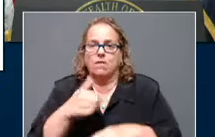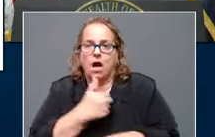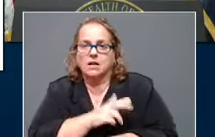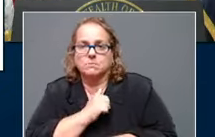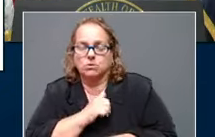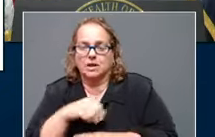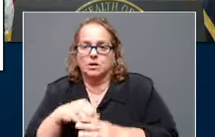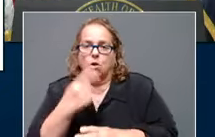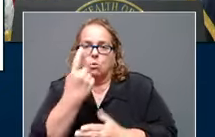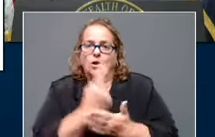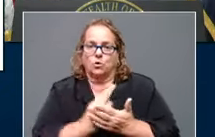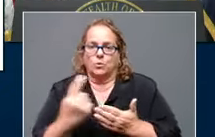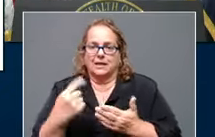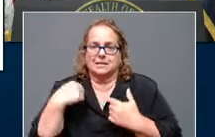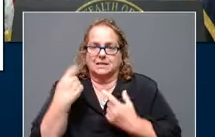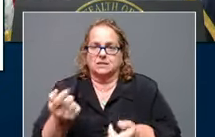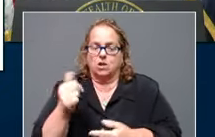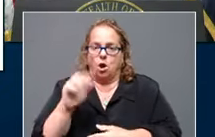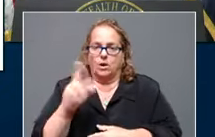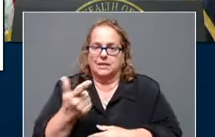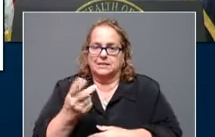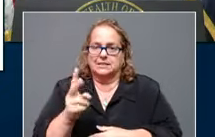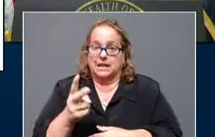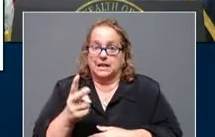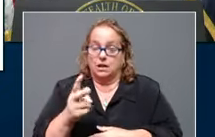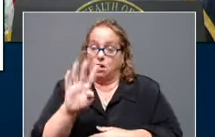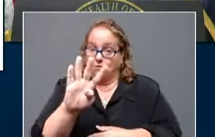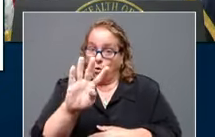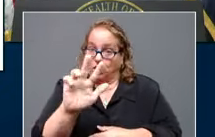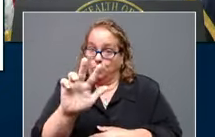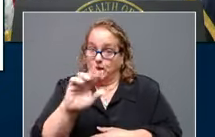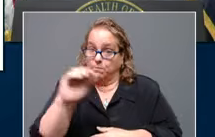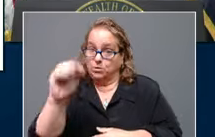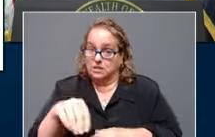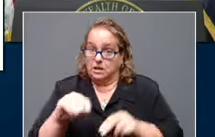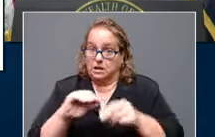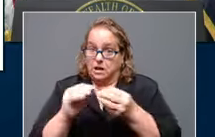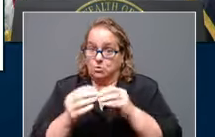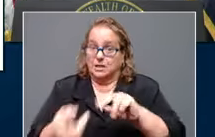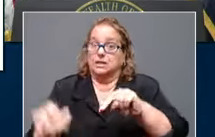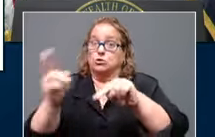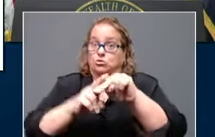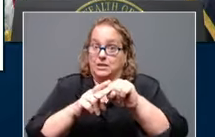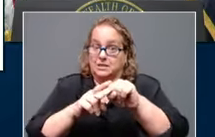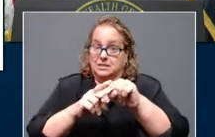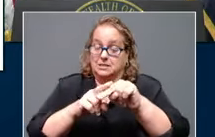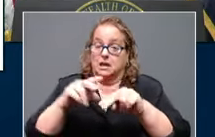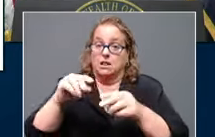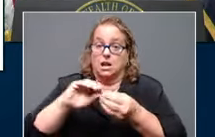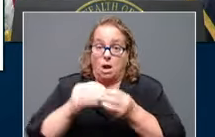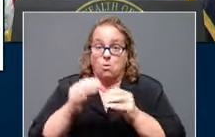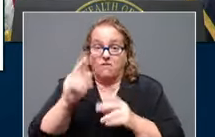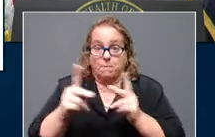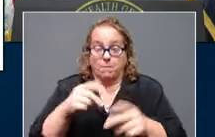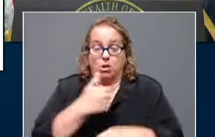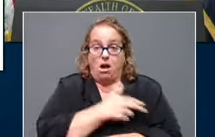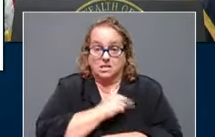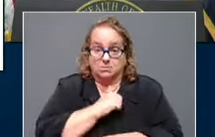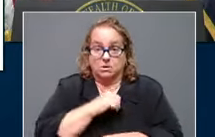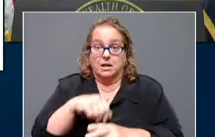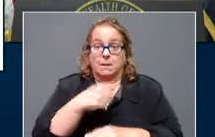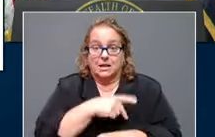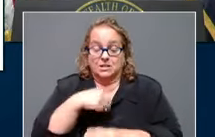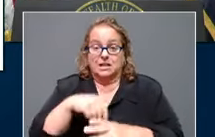32% increase in 1 week in the percent of people or number of hospitalized COVID patients in the intensive care unit in Kentucky. That's